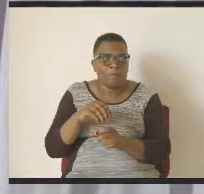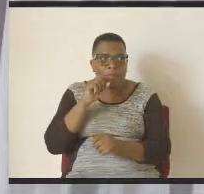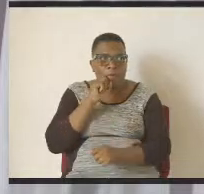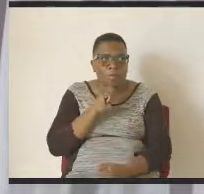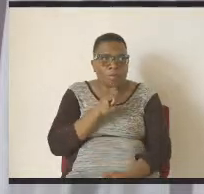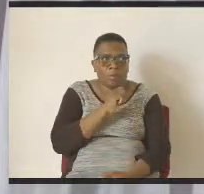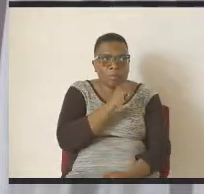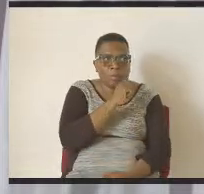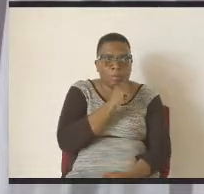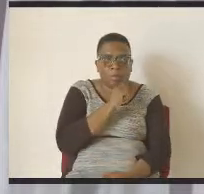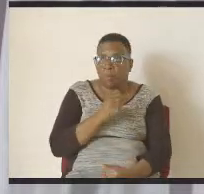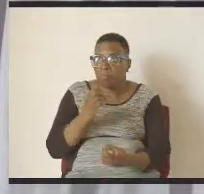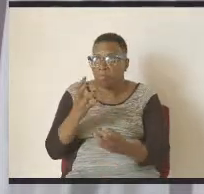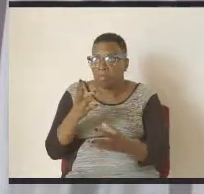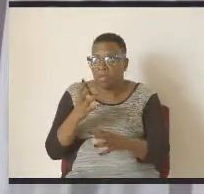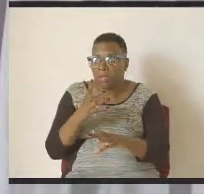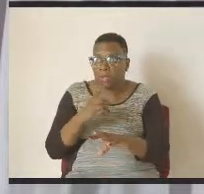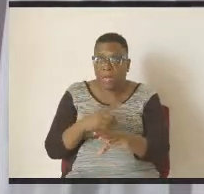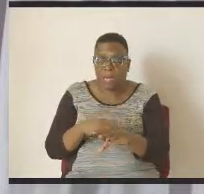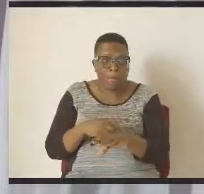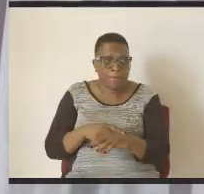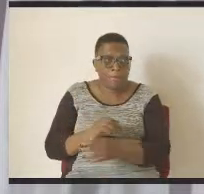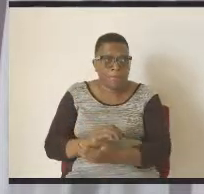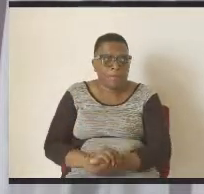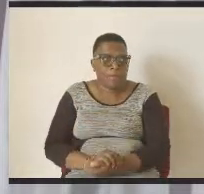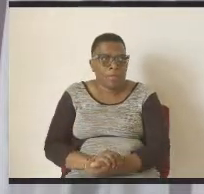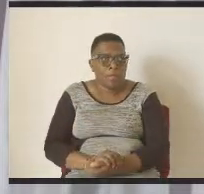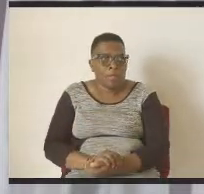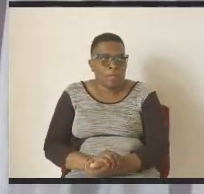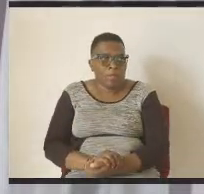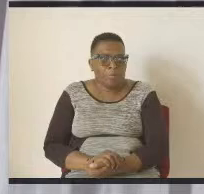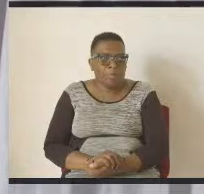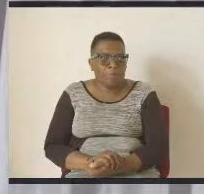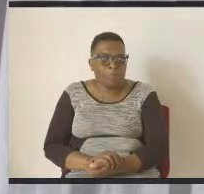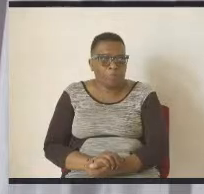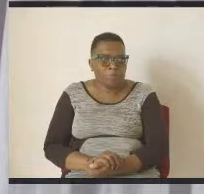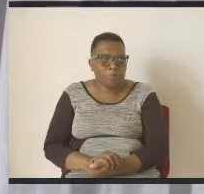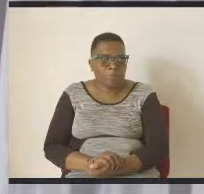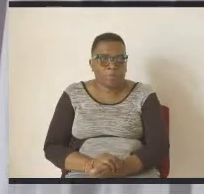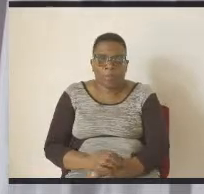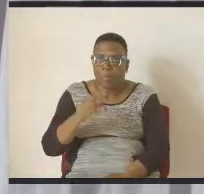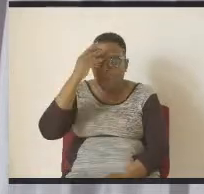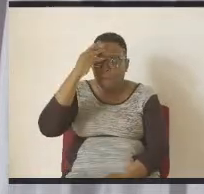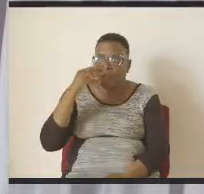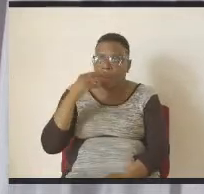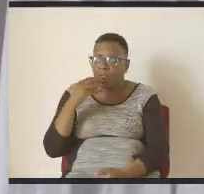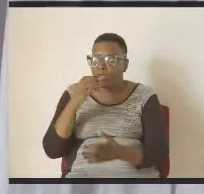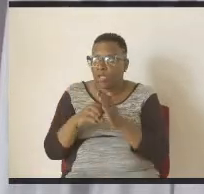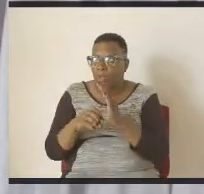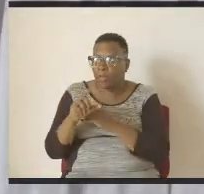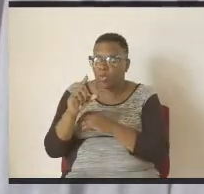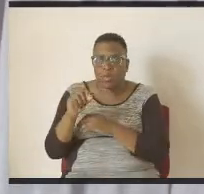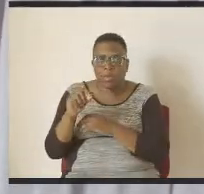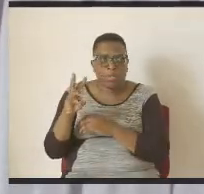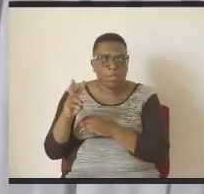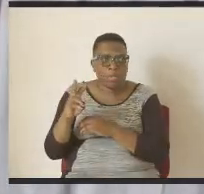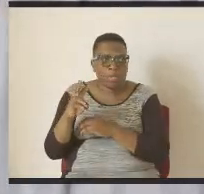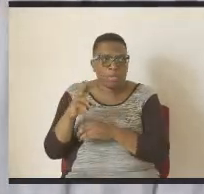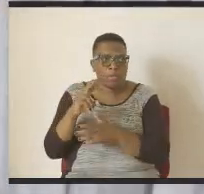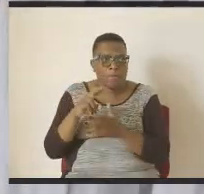as often as possible. Now, note Matthew chapter 26, verses 26